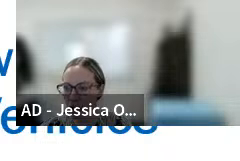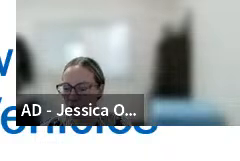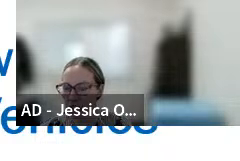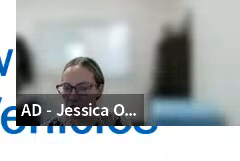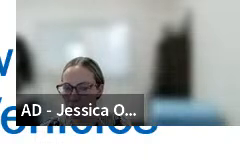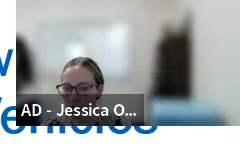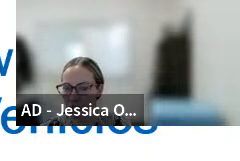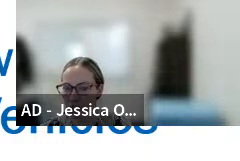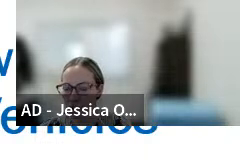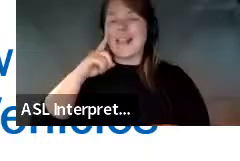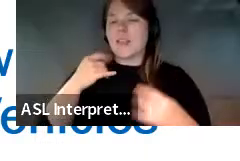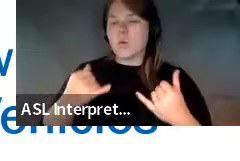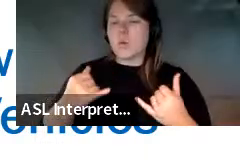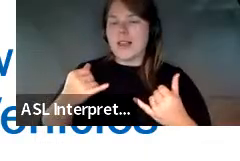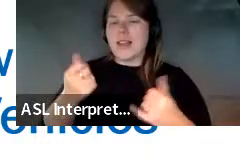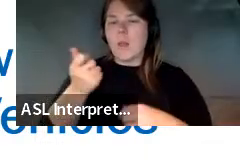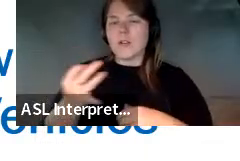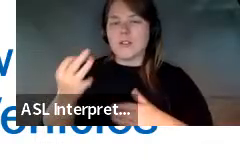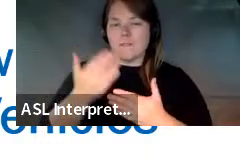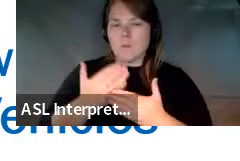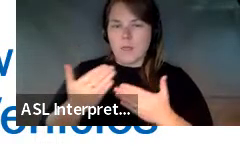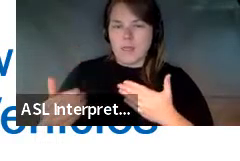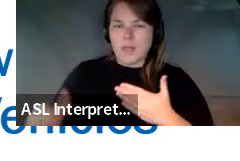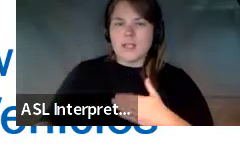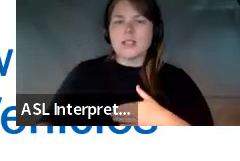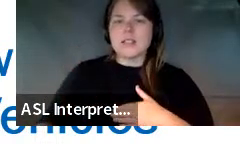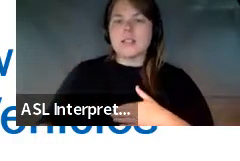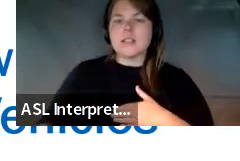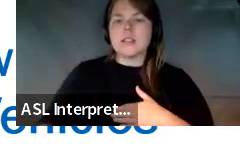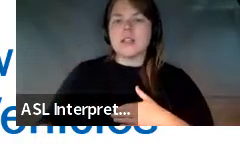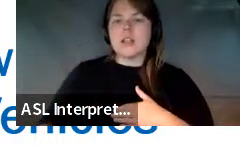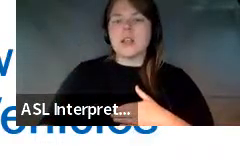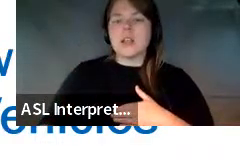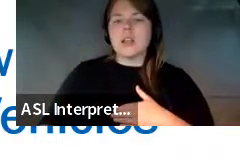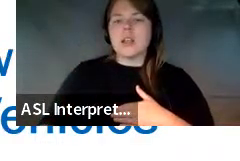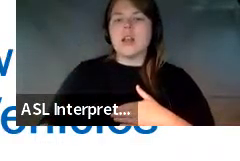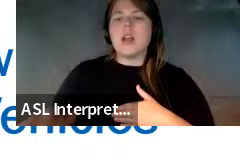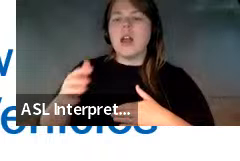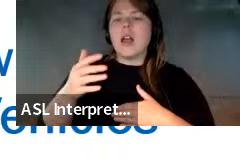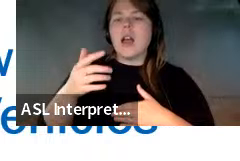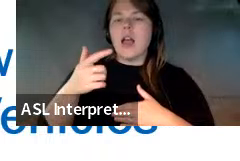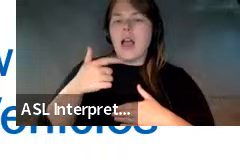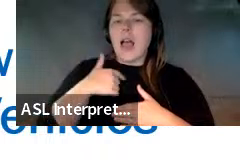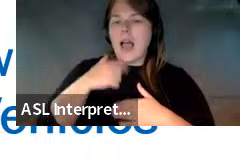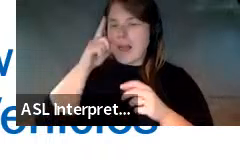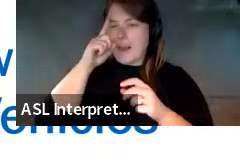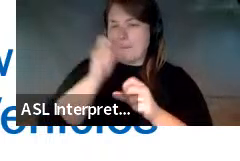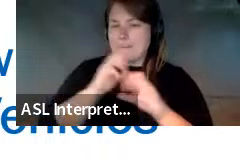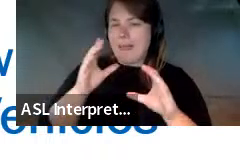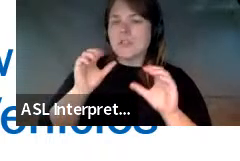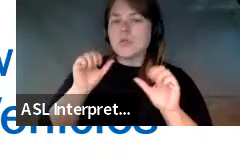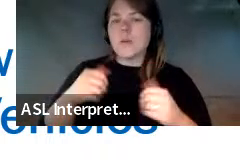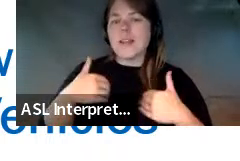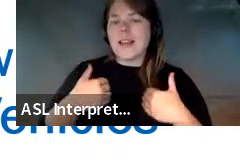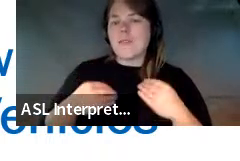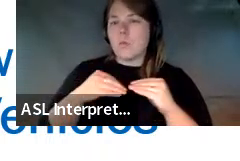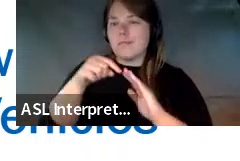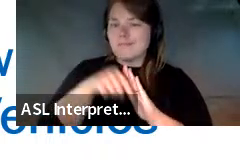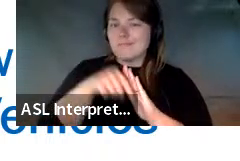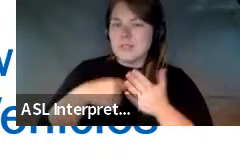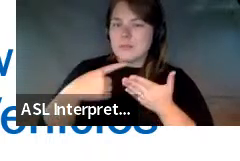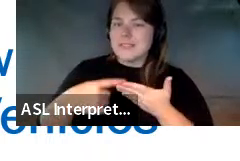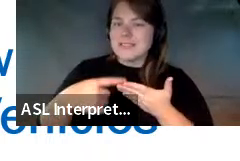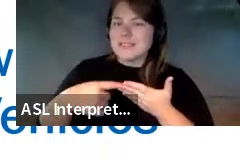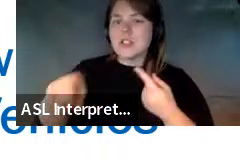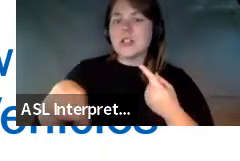right now there's a couple of things we can continue to look, I imagine, and we can have a deeper discussion maybe at our next meeting about the